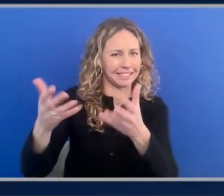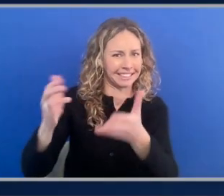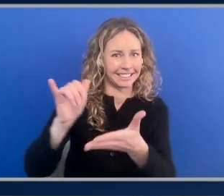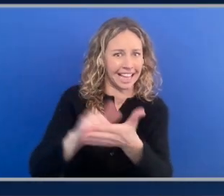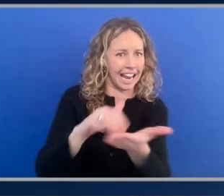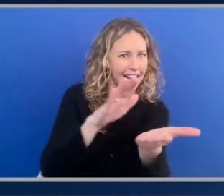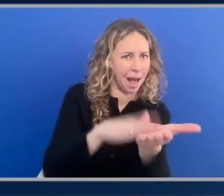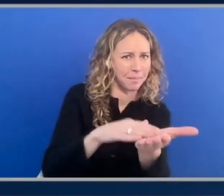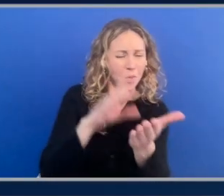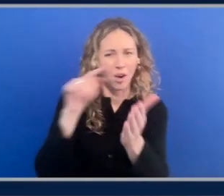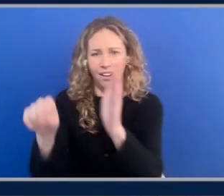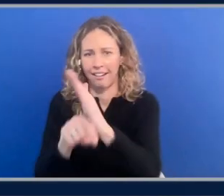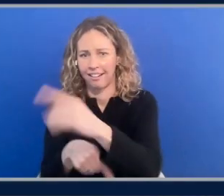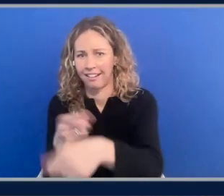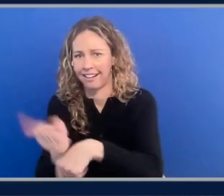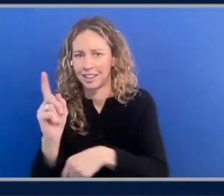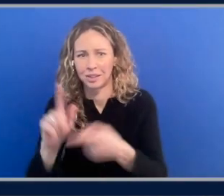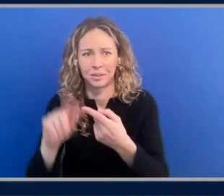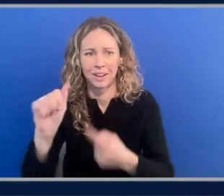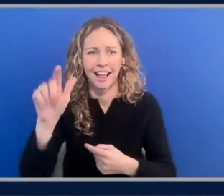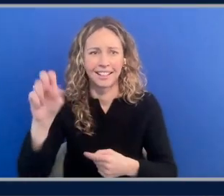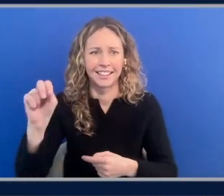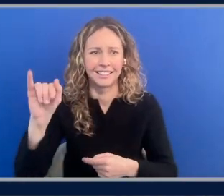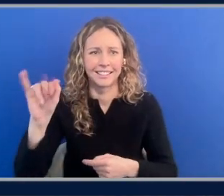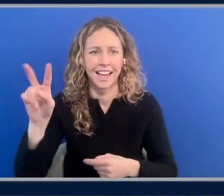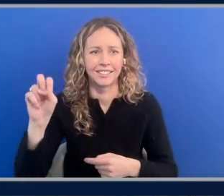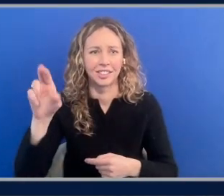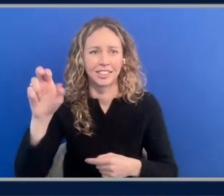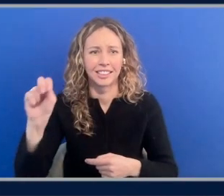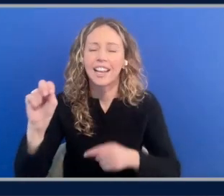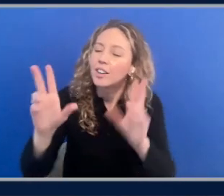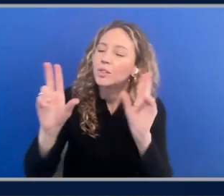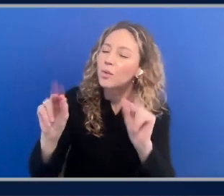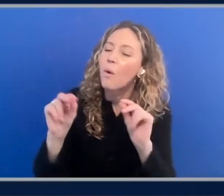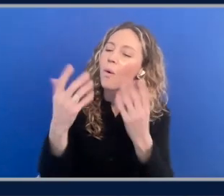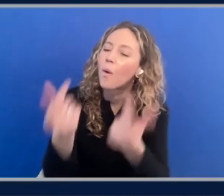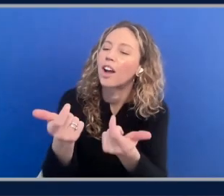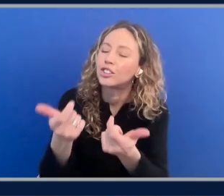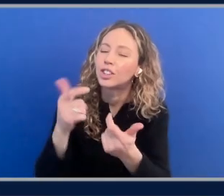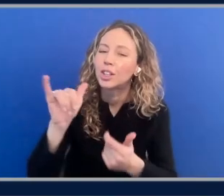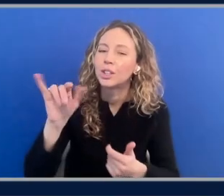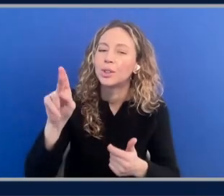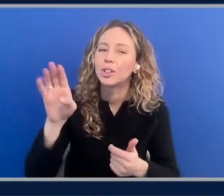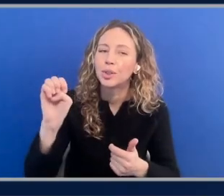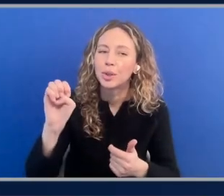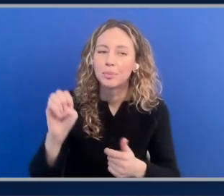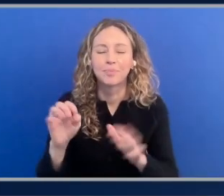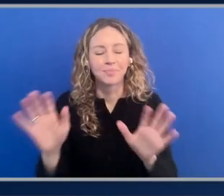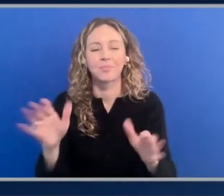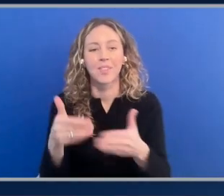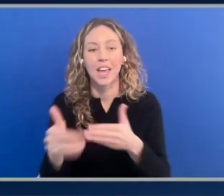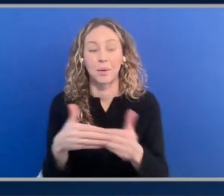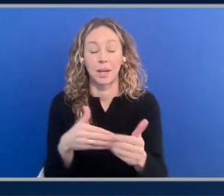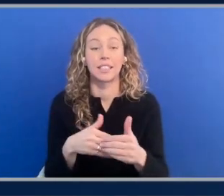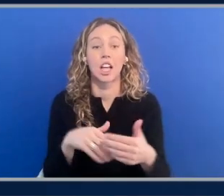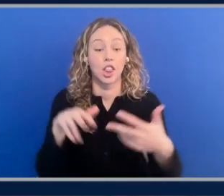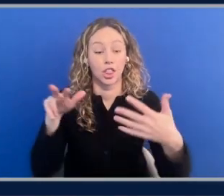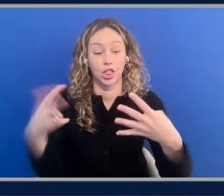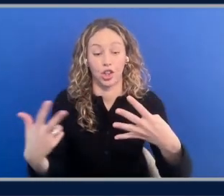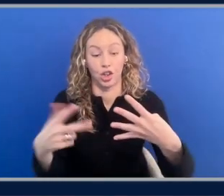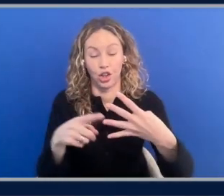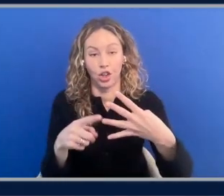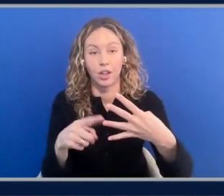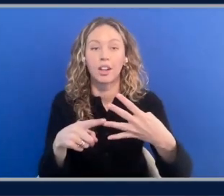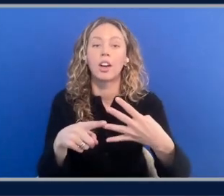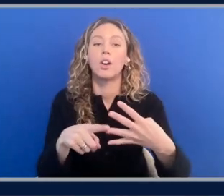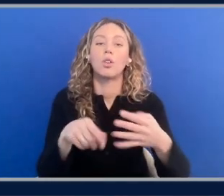dig on Allen Iverson? I actually don't know. Go watch the YouTube video. All right, so step 3, practice and review and practice for your exam. You